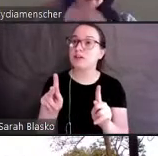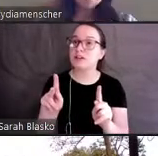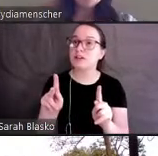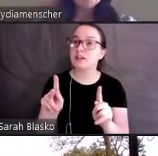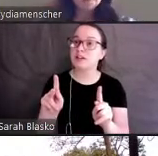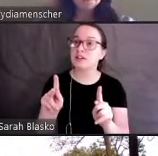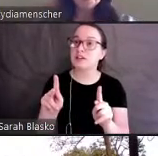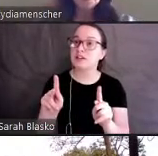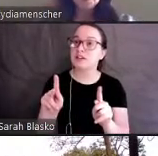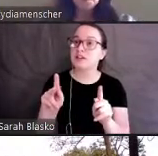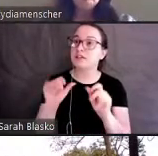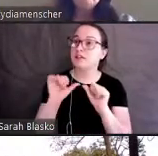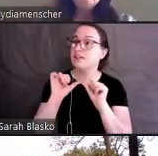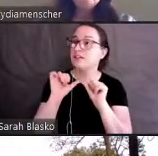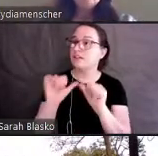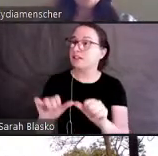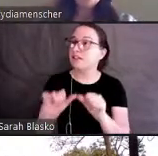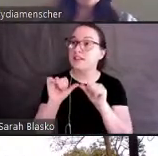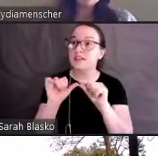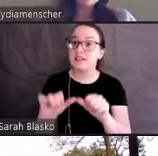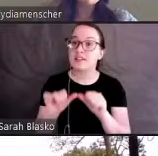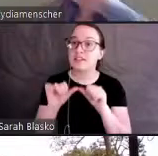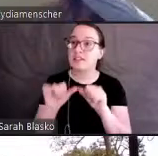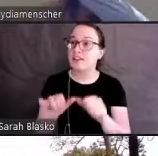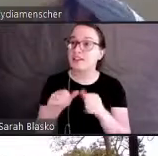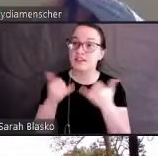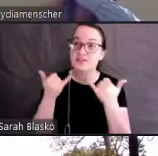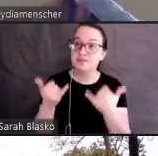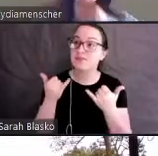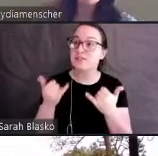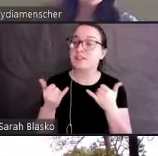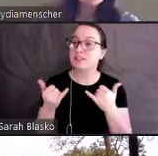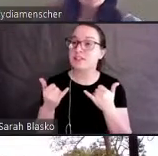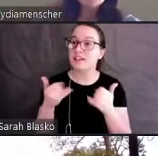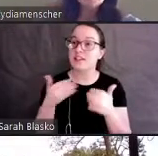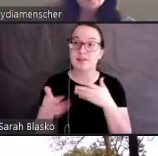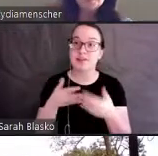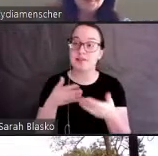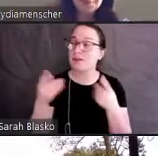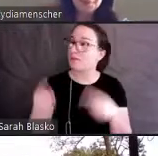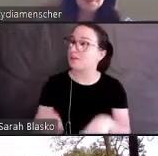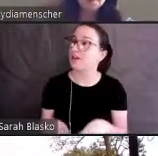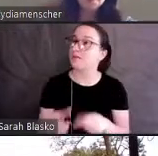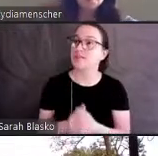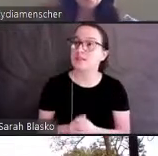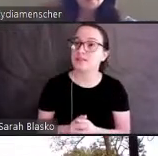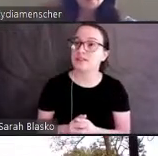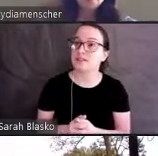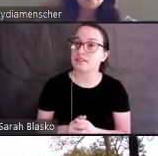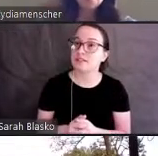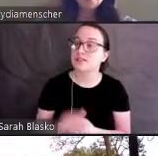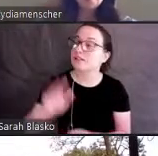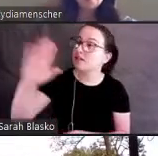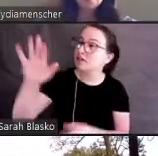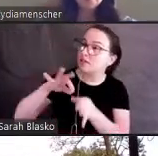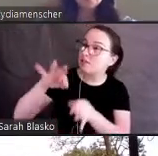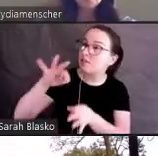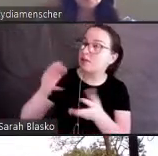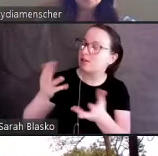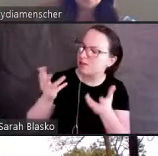roll with whatever's working for us this day. God, we know that your spirit really wants to work